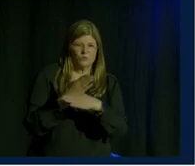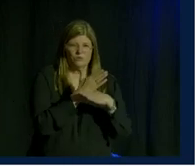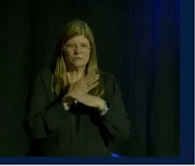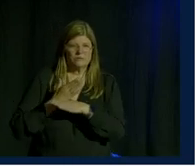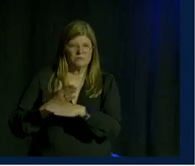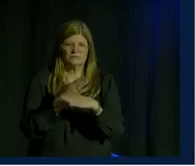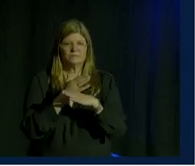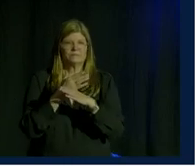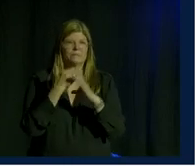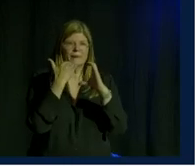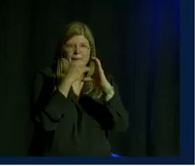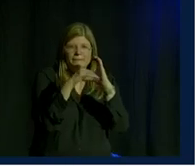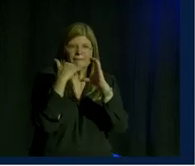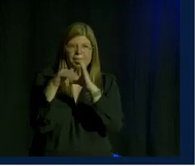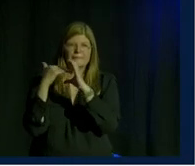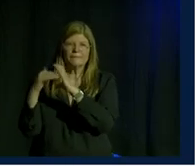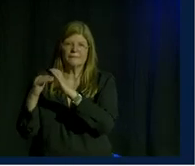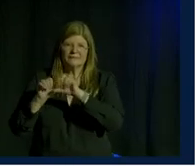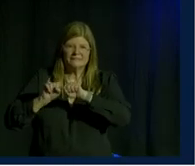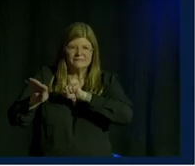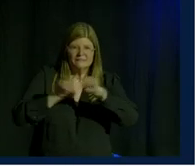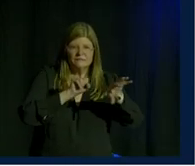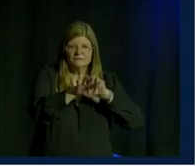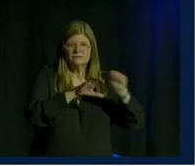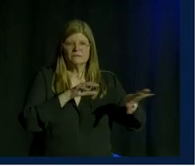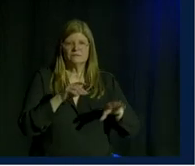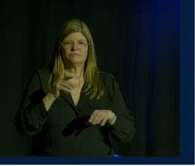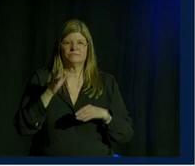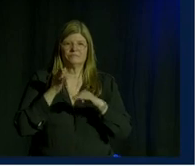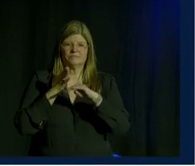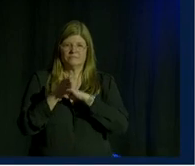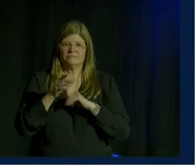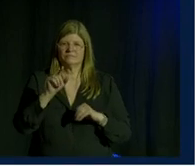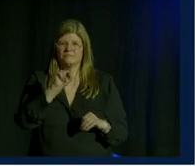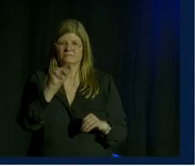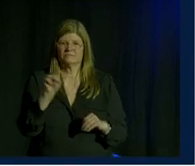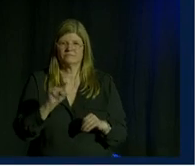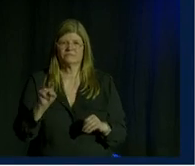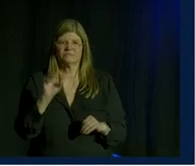moderated and conducted through WebEx, allowing for real-time commentaries.